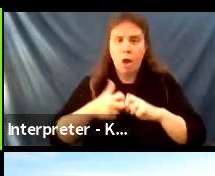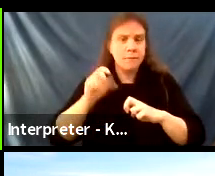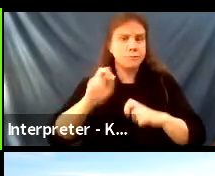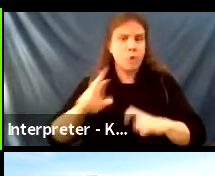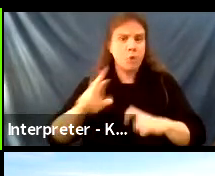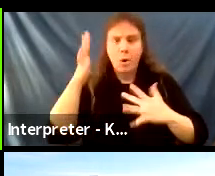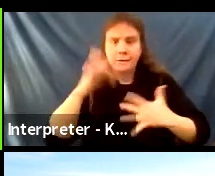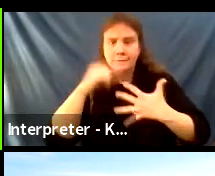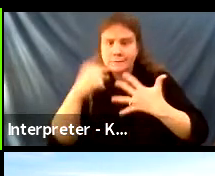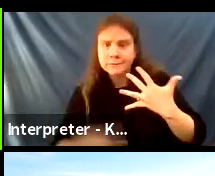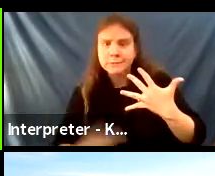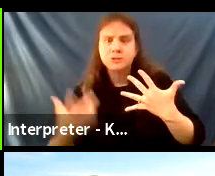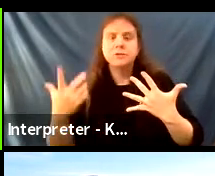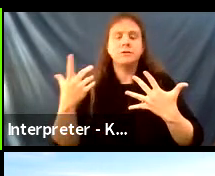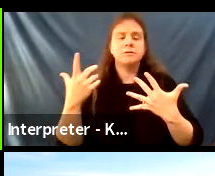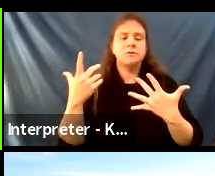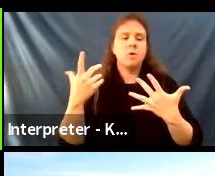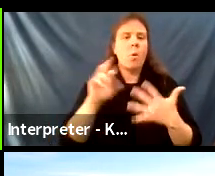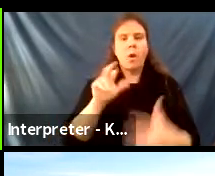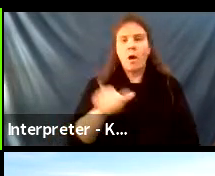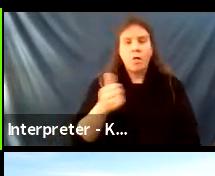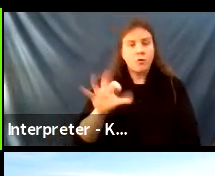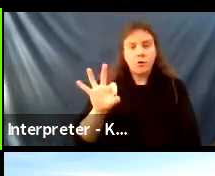able to